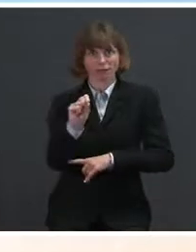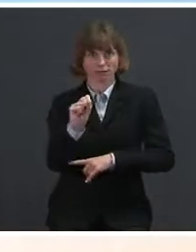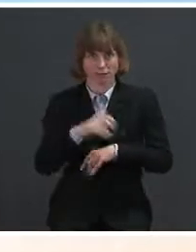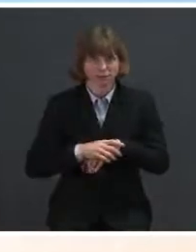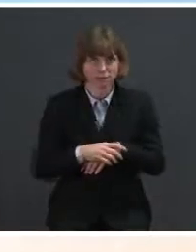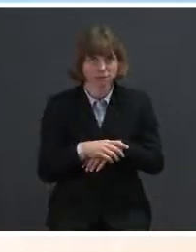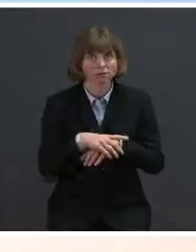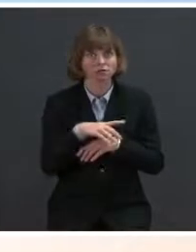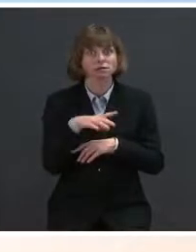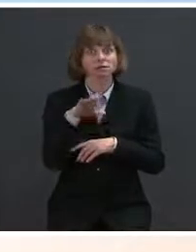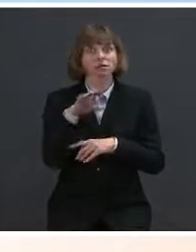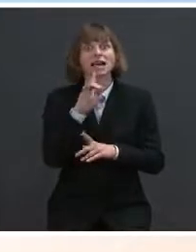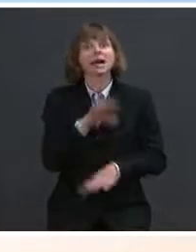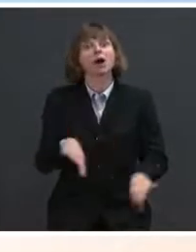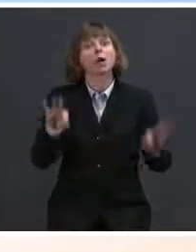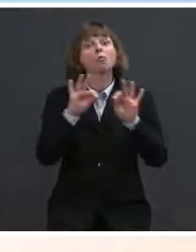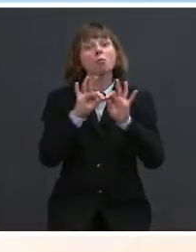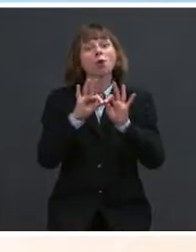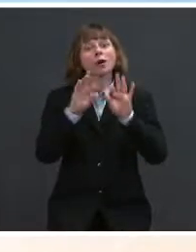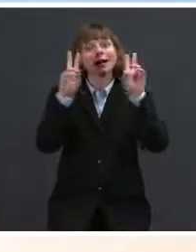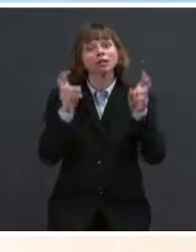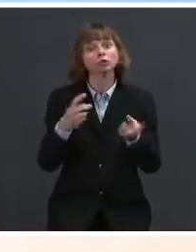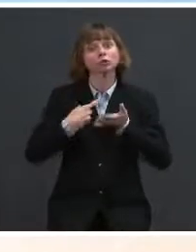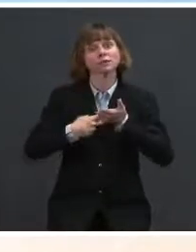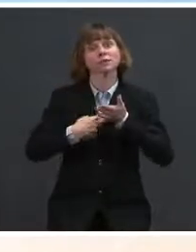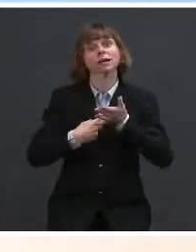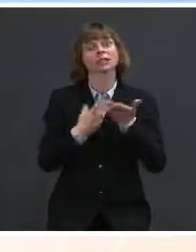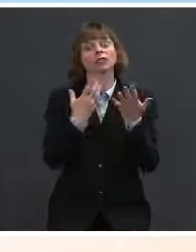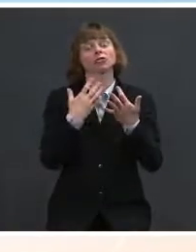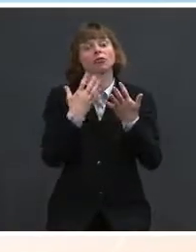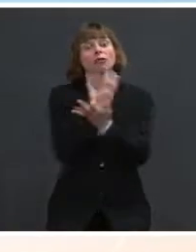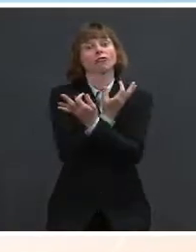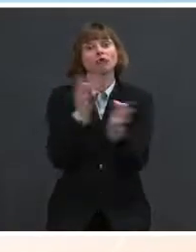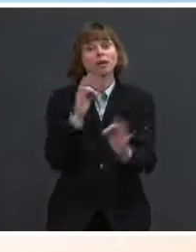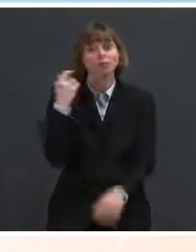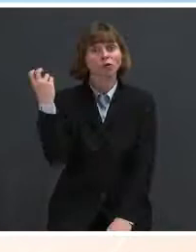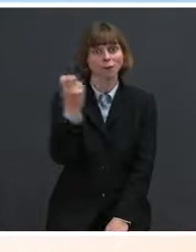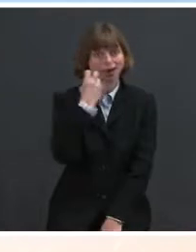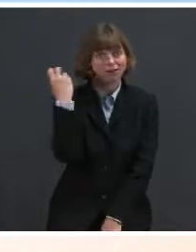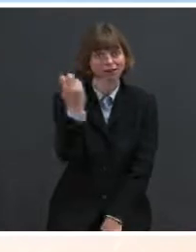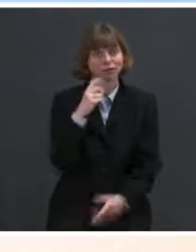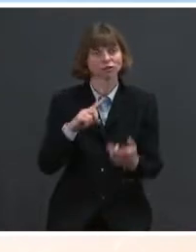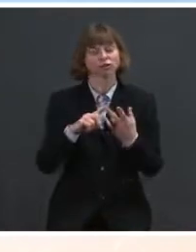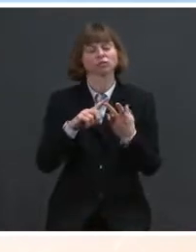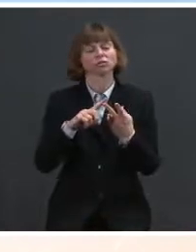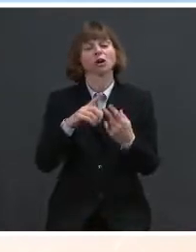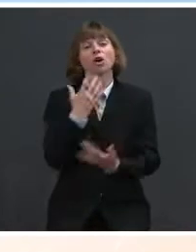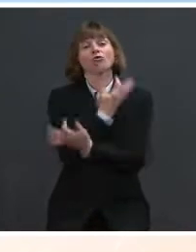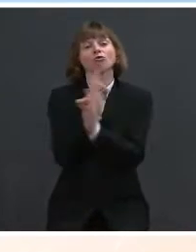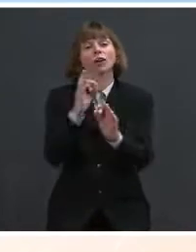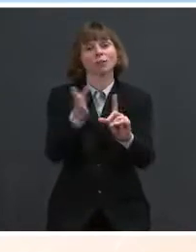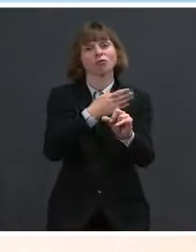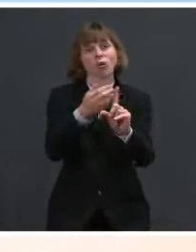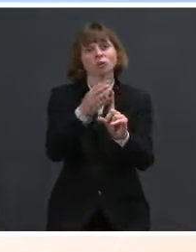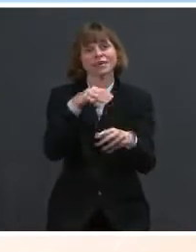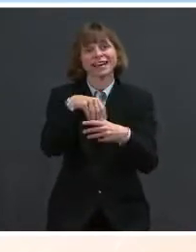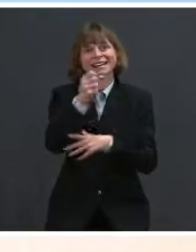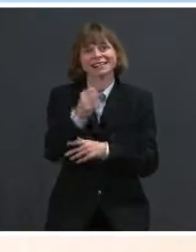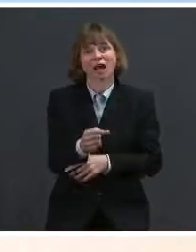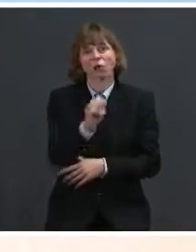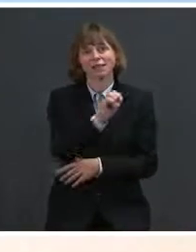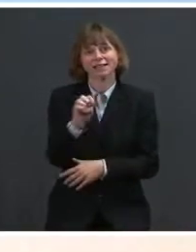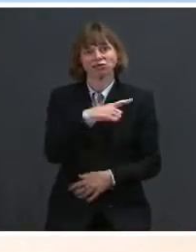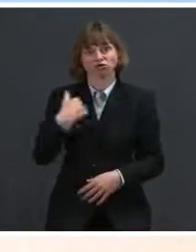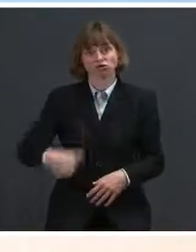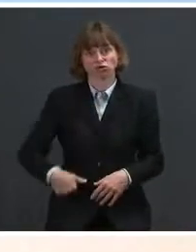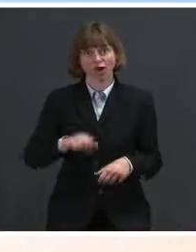issues, including freedom of navigation and freedom from coercion in the South and East China Seas, the